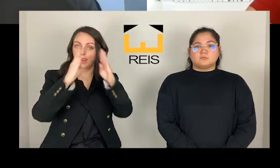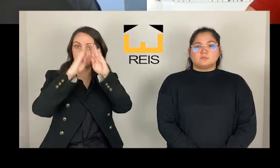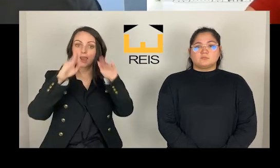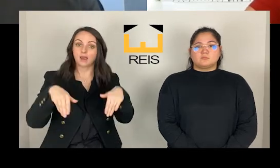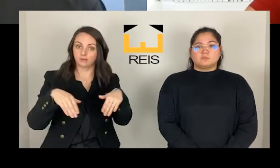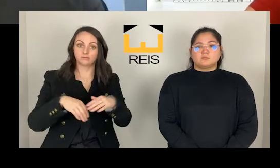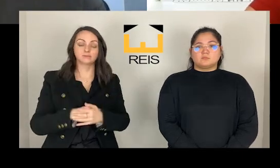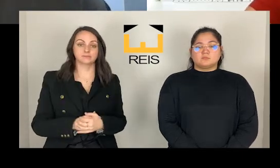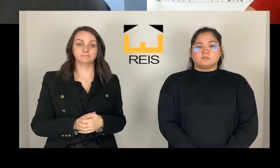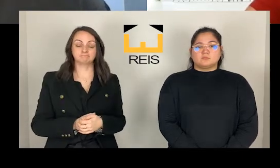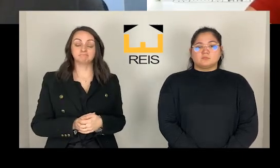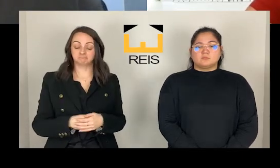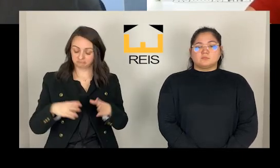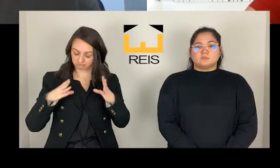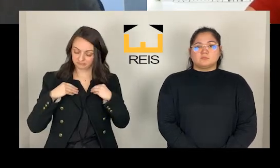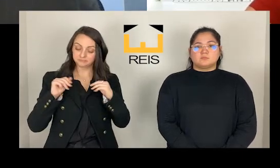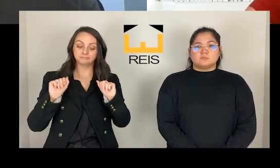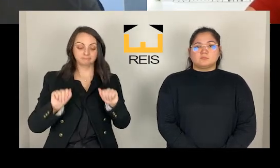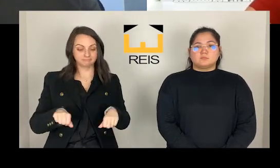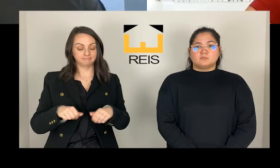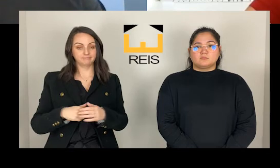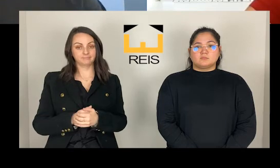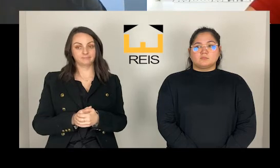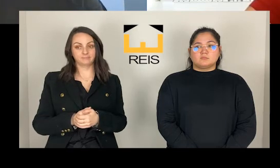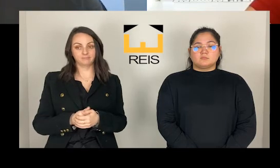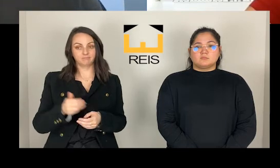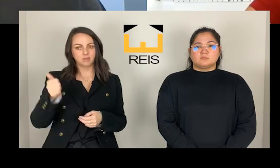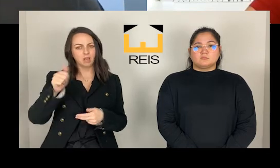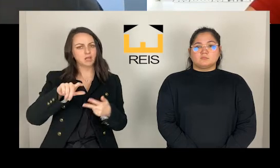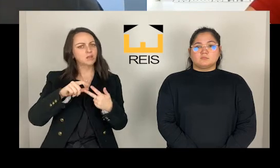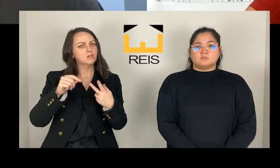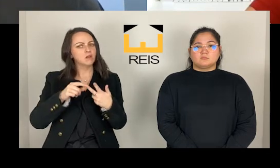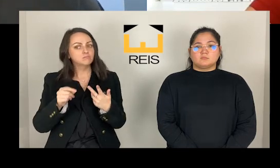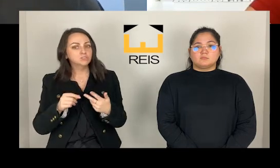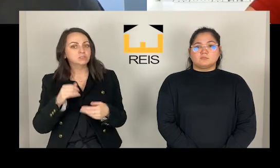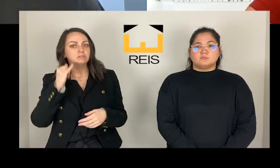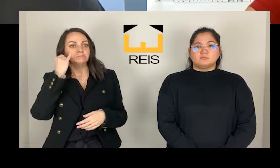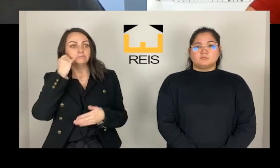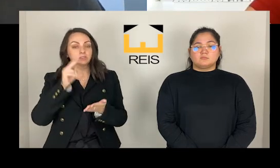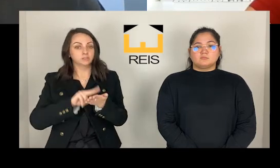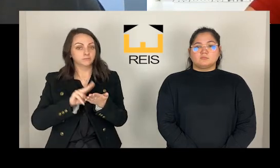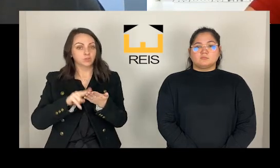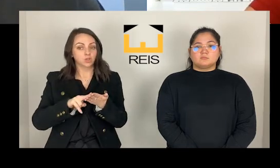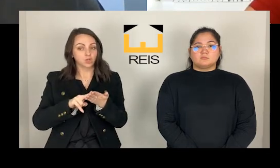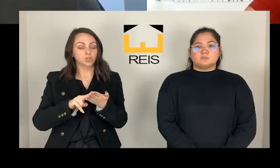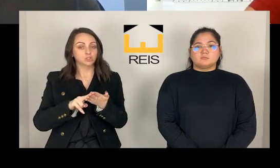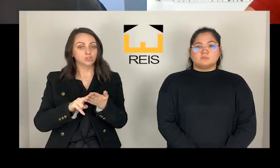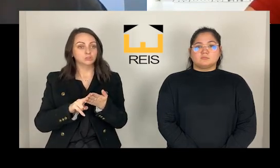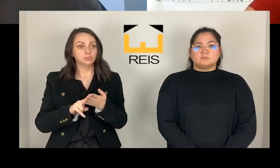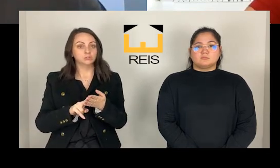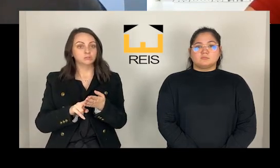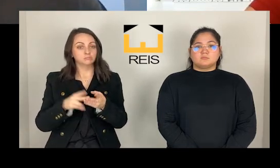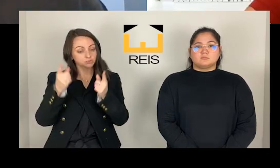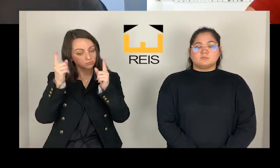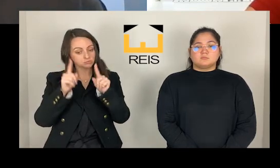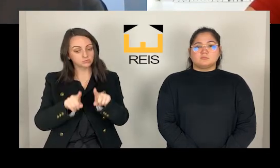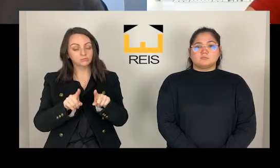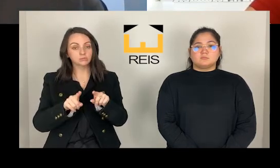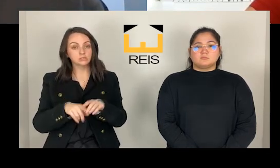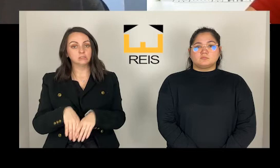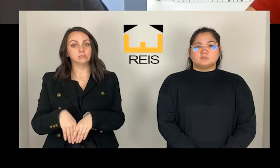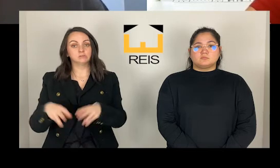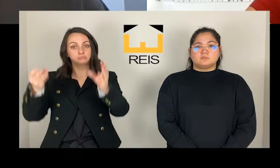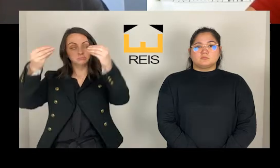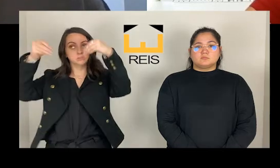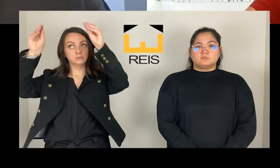accepted. Another source could be, if it's worked out in the contract, if the seller is willing to provide